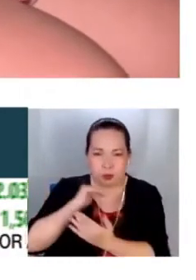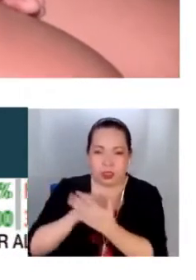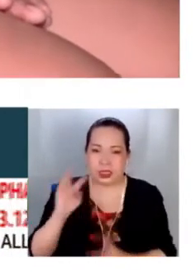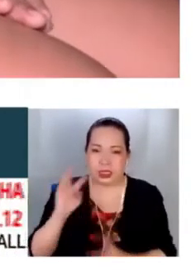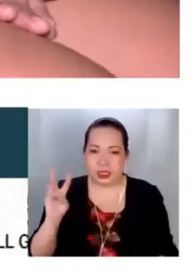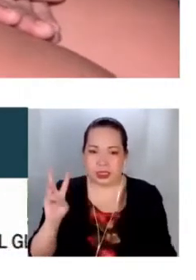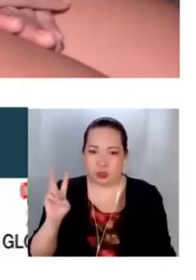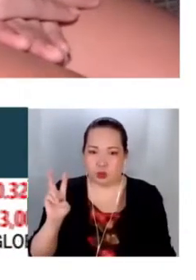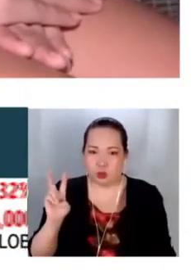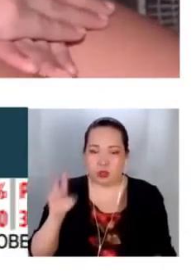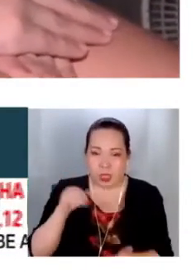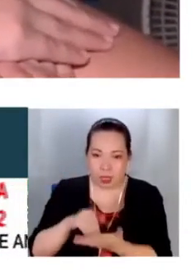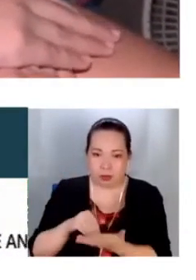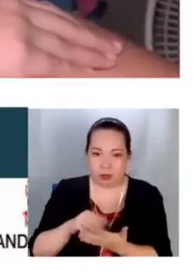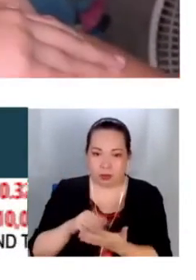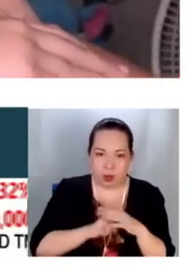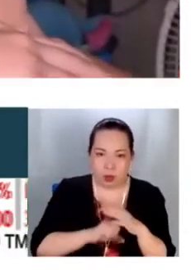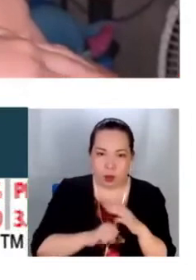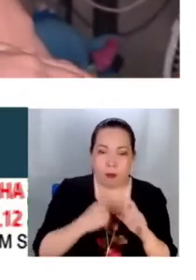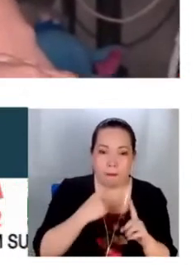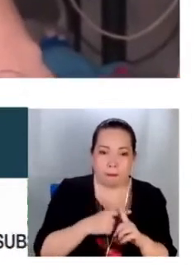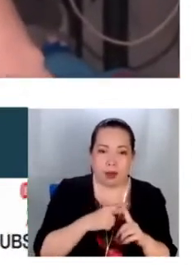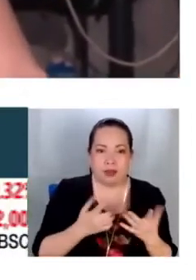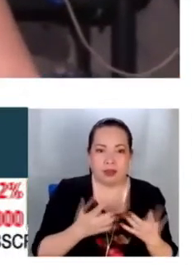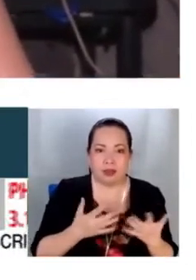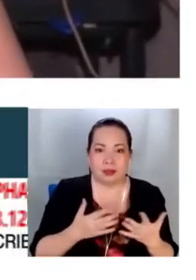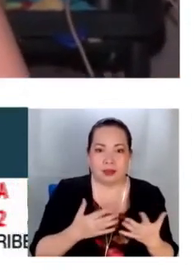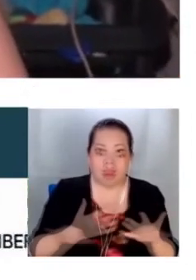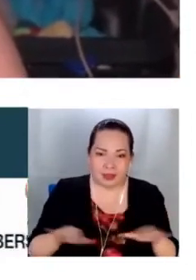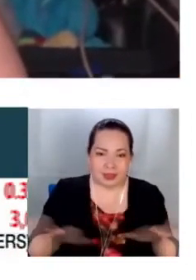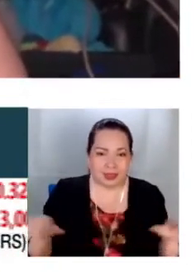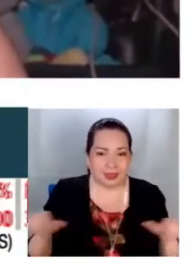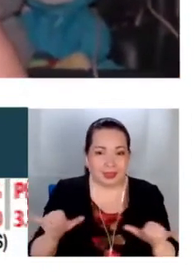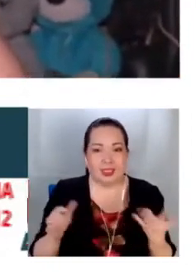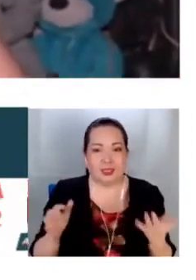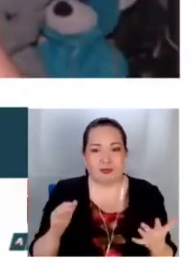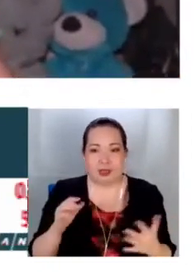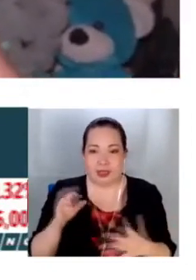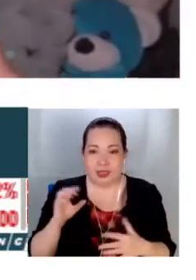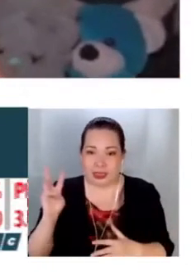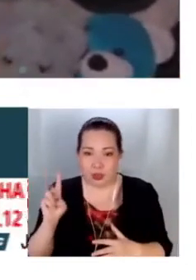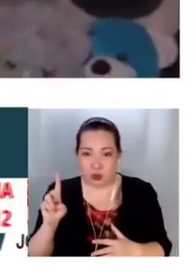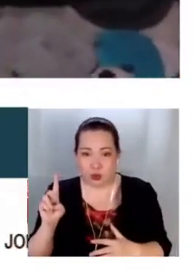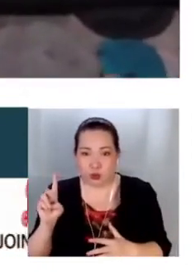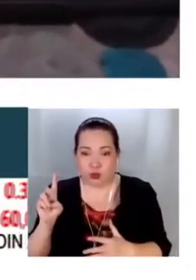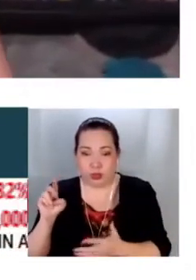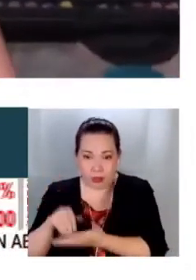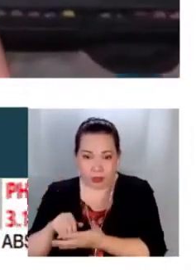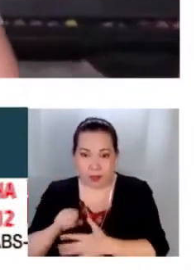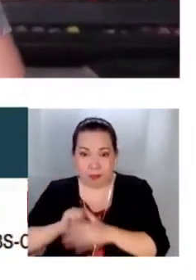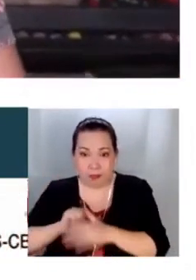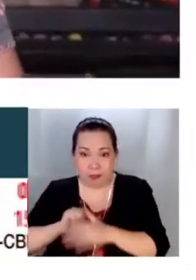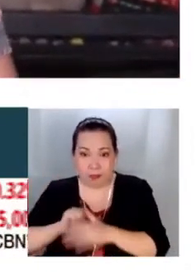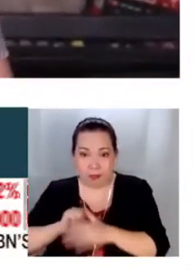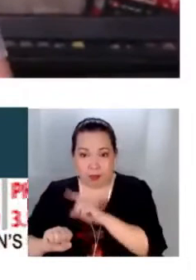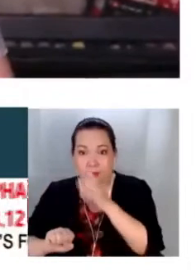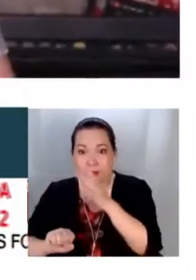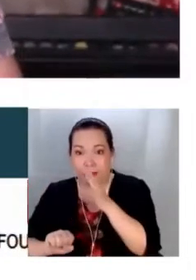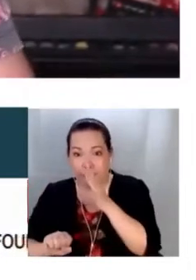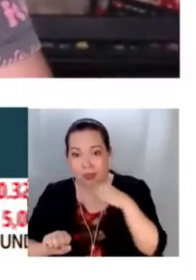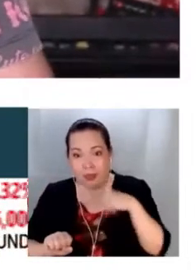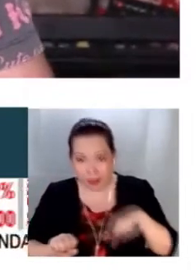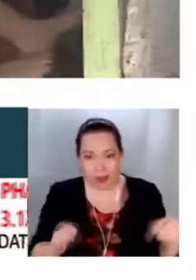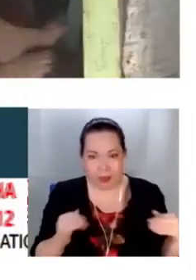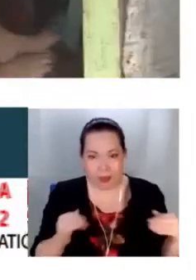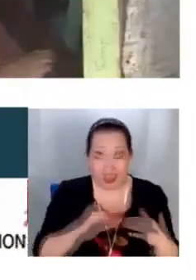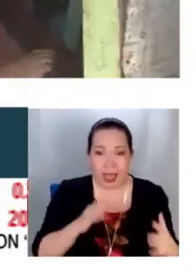of course, there's 60,000 plus children. So that's that group needs social protection, but also